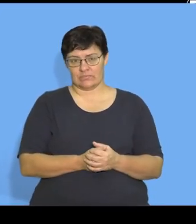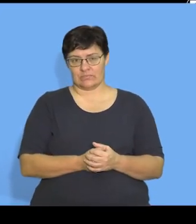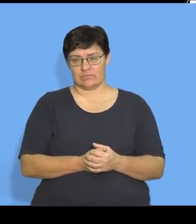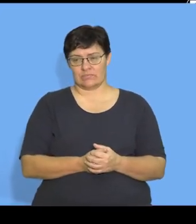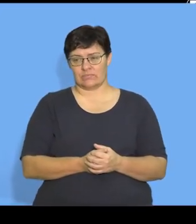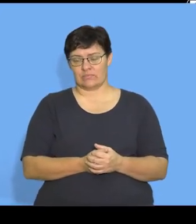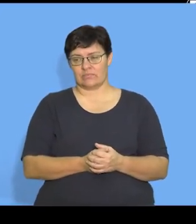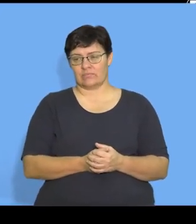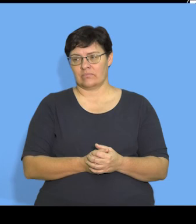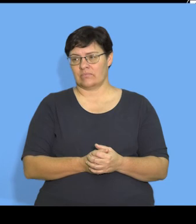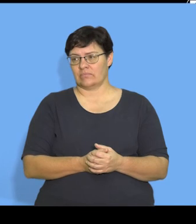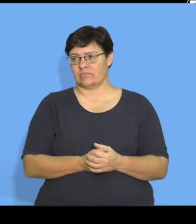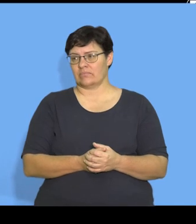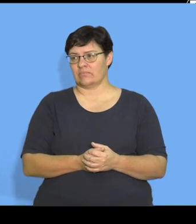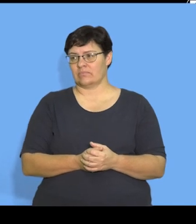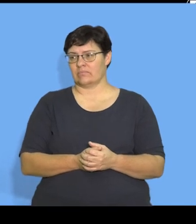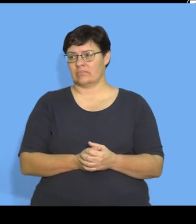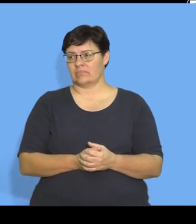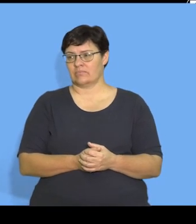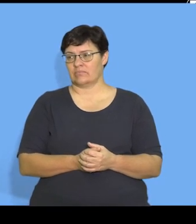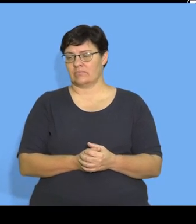So, there we go.